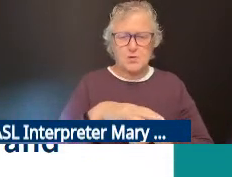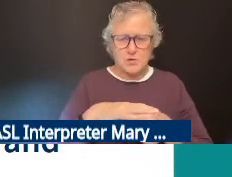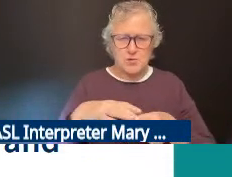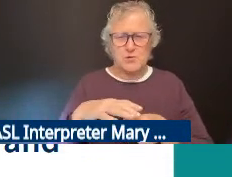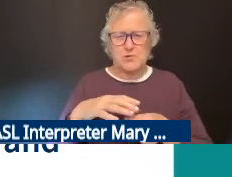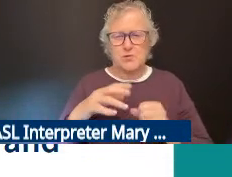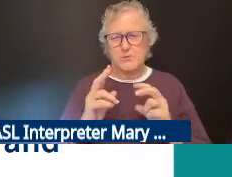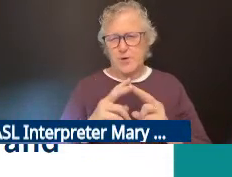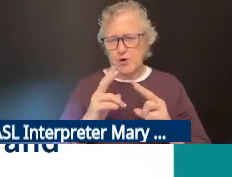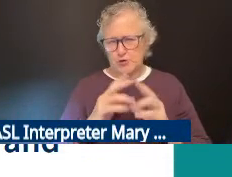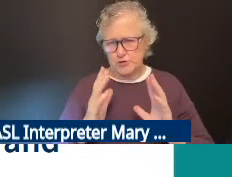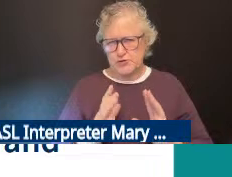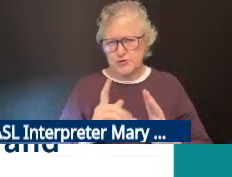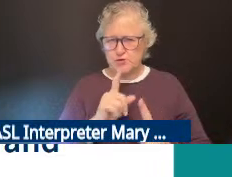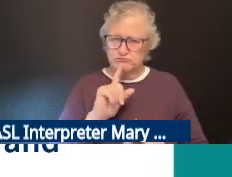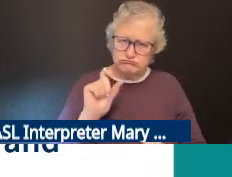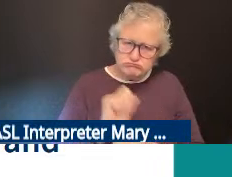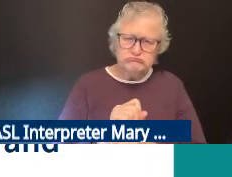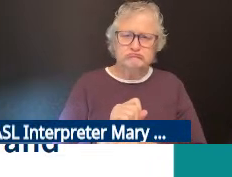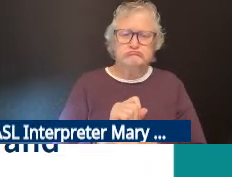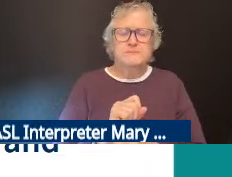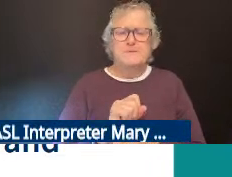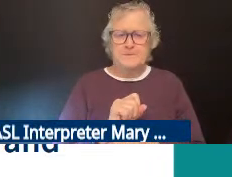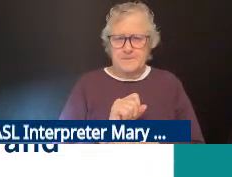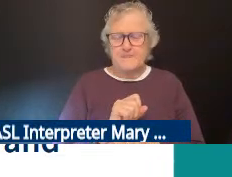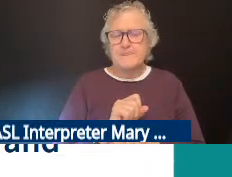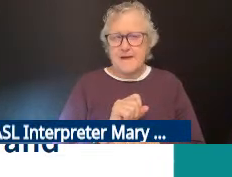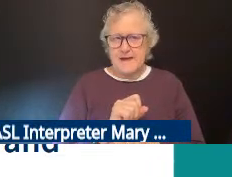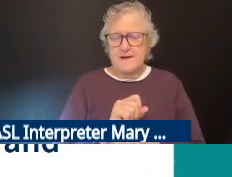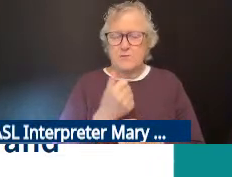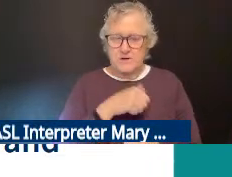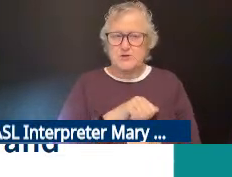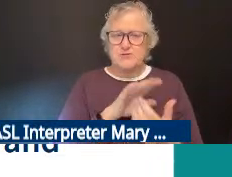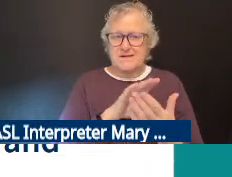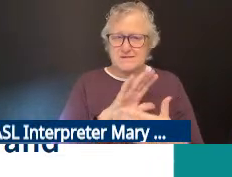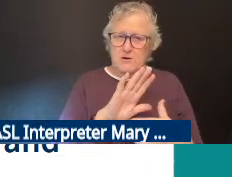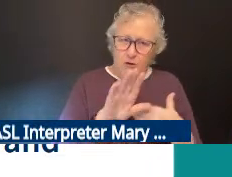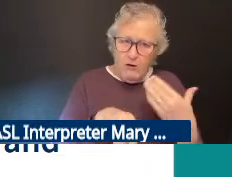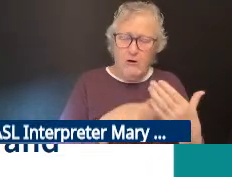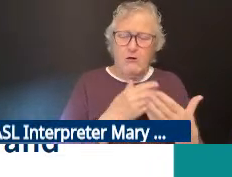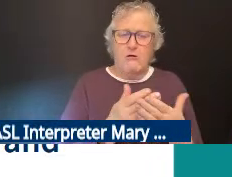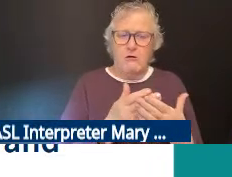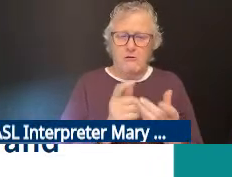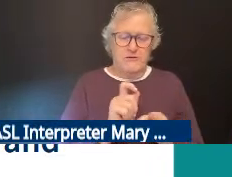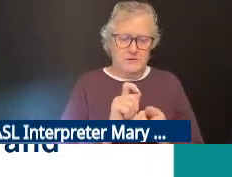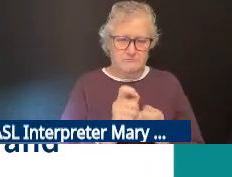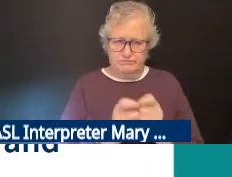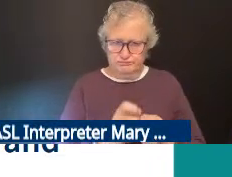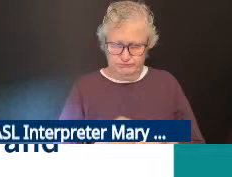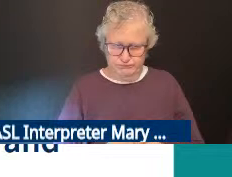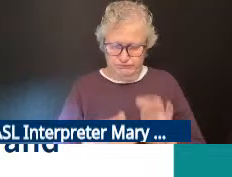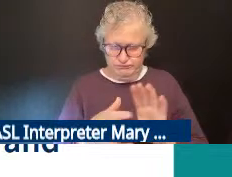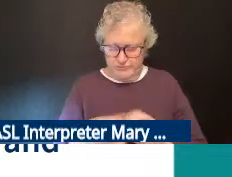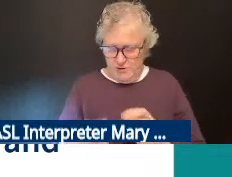late 2025. And that was a whirlwind through the public